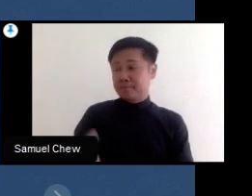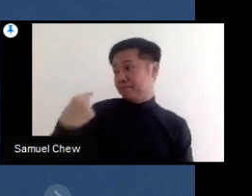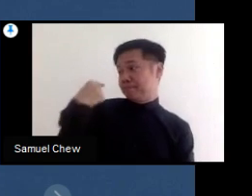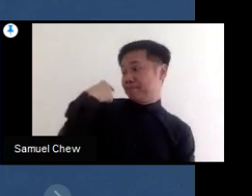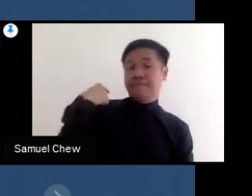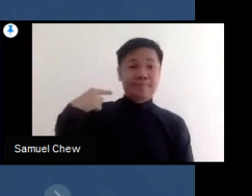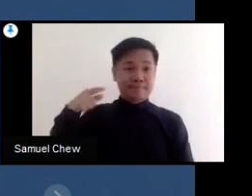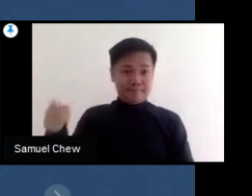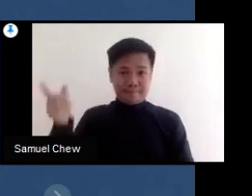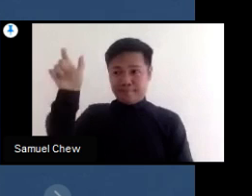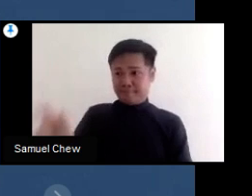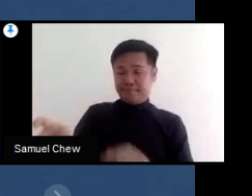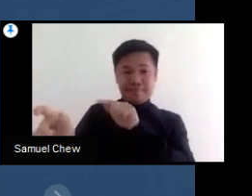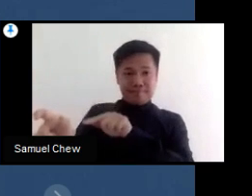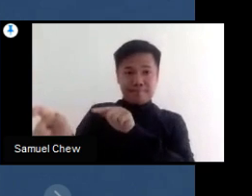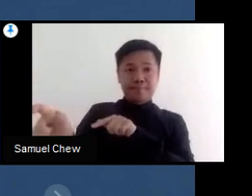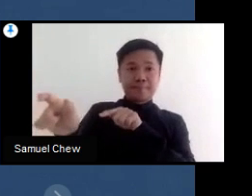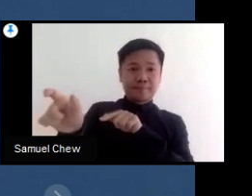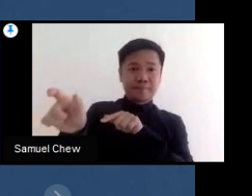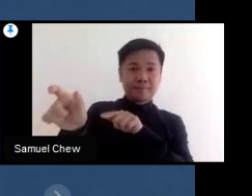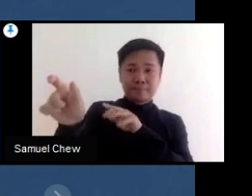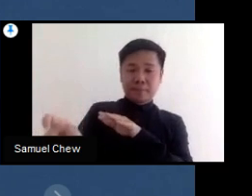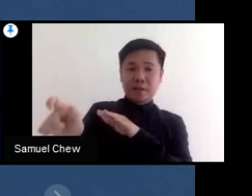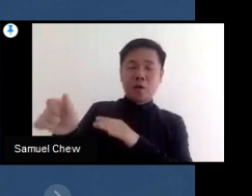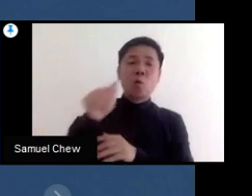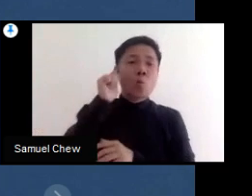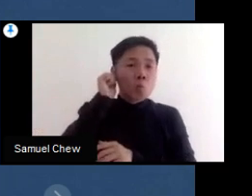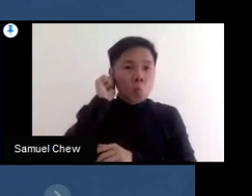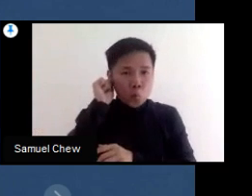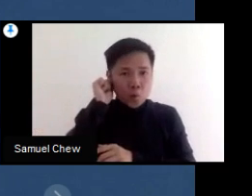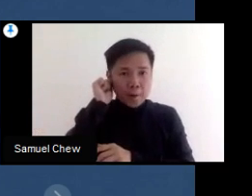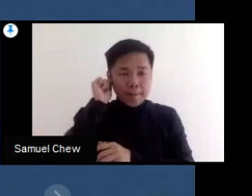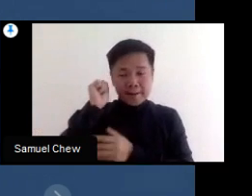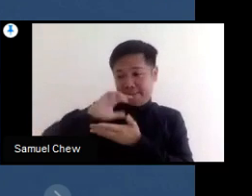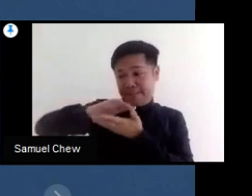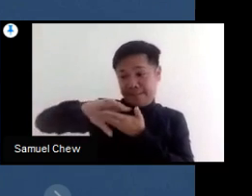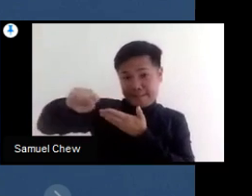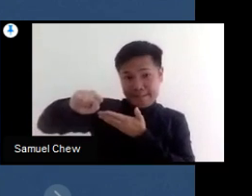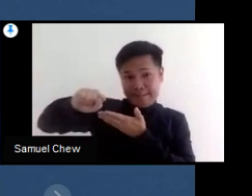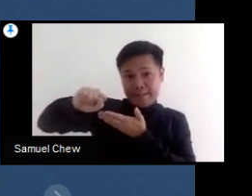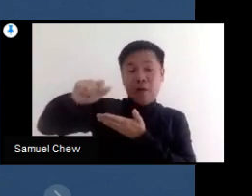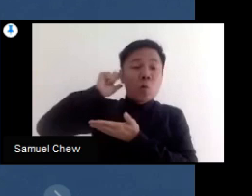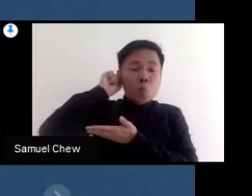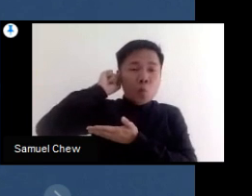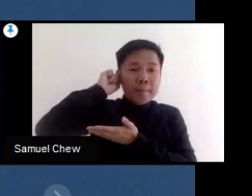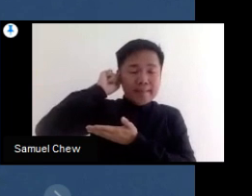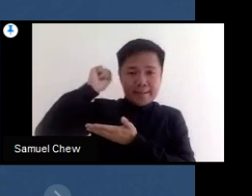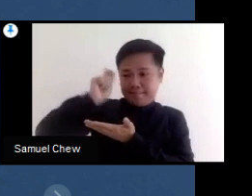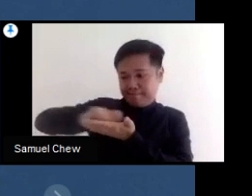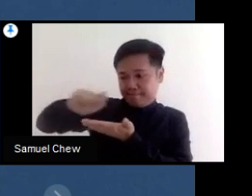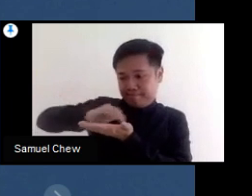the delegations, the amendments that the Secretariat is going to take place. SCAP